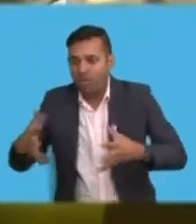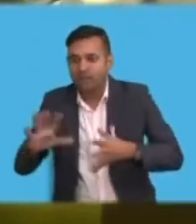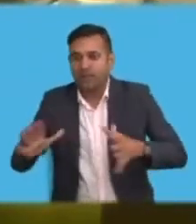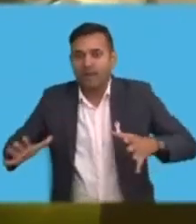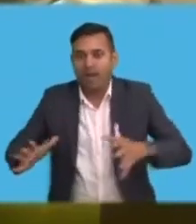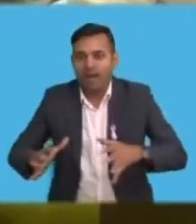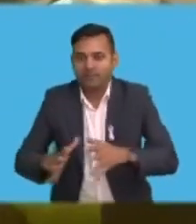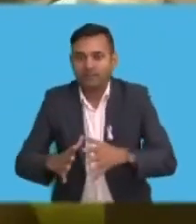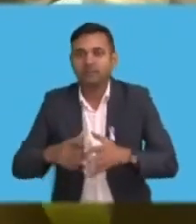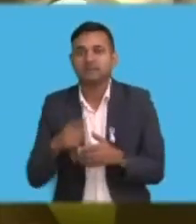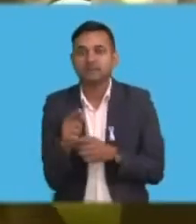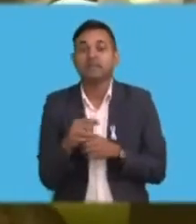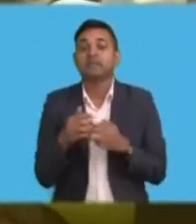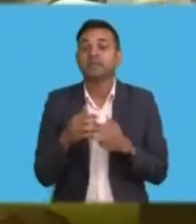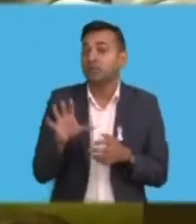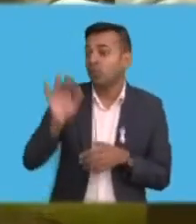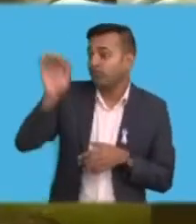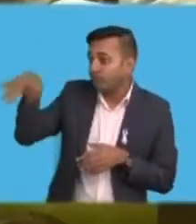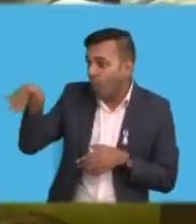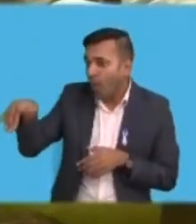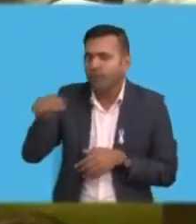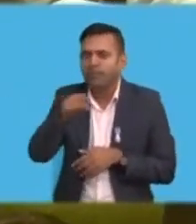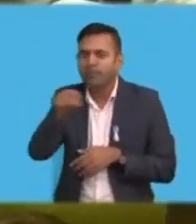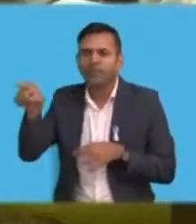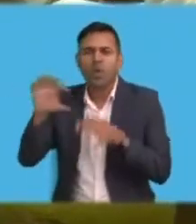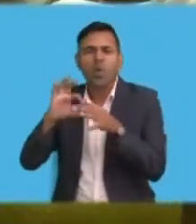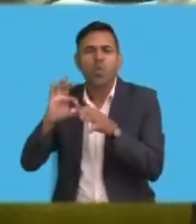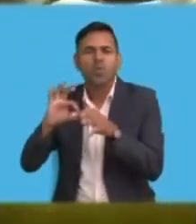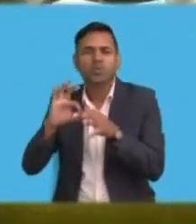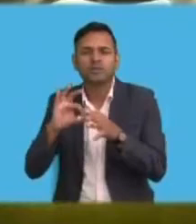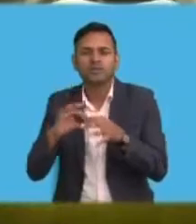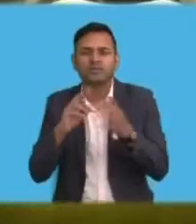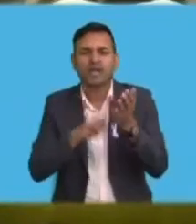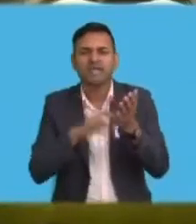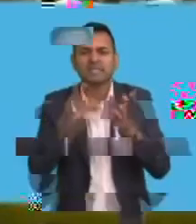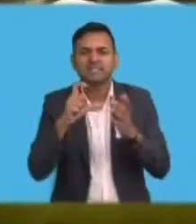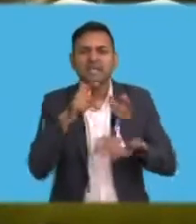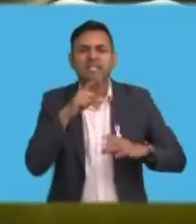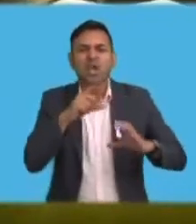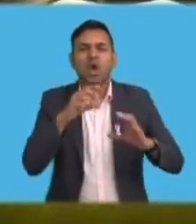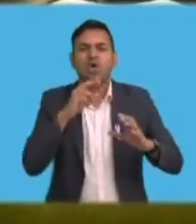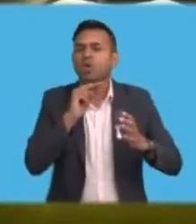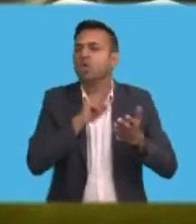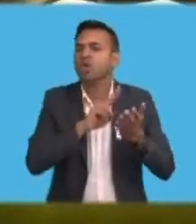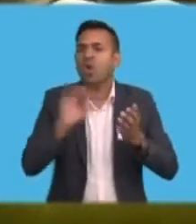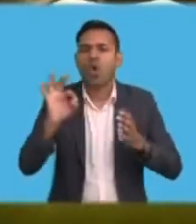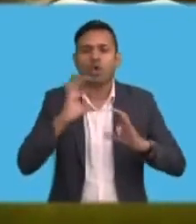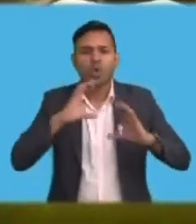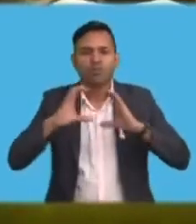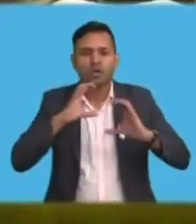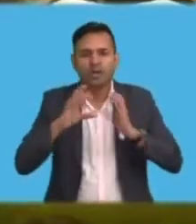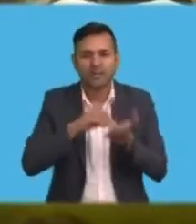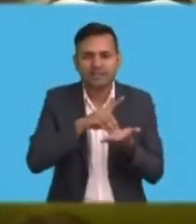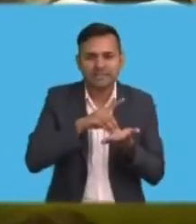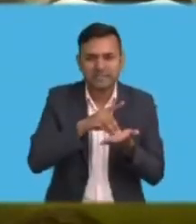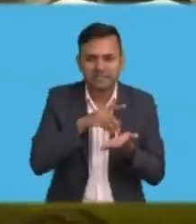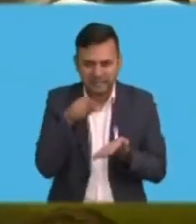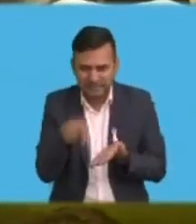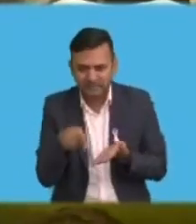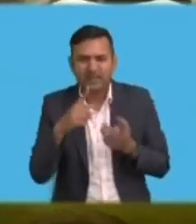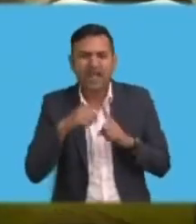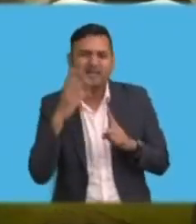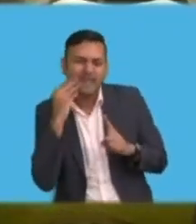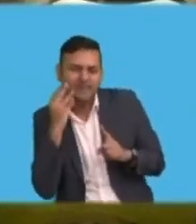advisors for NCD complicated cases who have suffered strokes and amputation, and this is looked after by our National Wellness